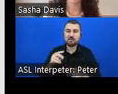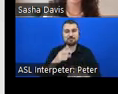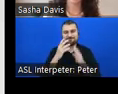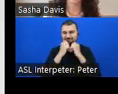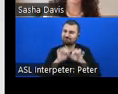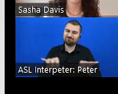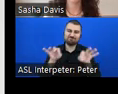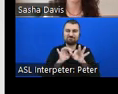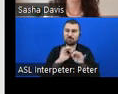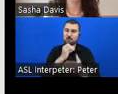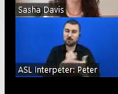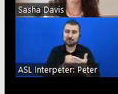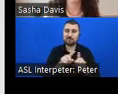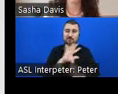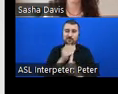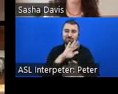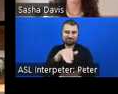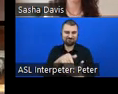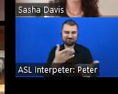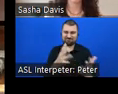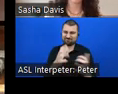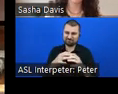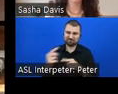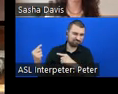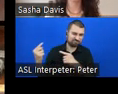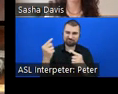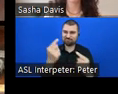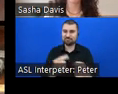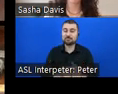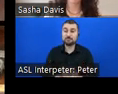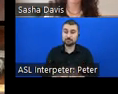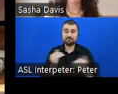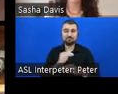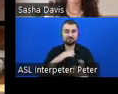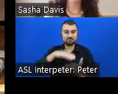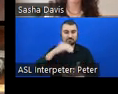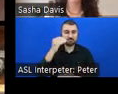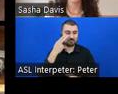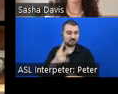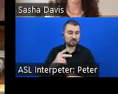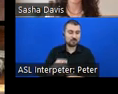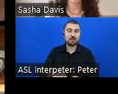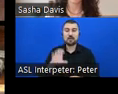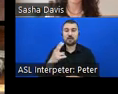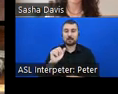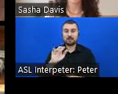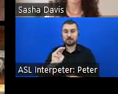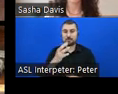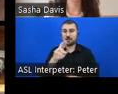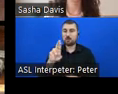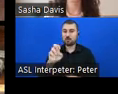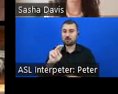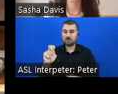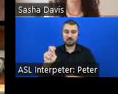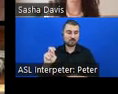and culture center. As we will learn tonight, Chaim and Renee Gross represent compelling examples of